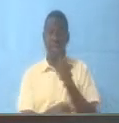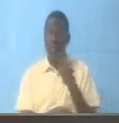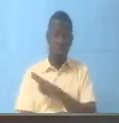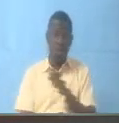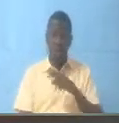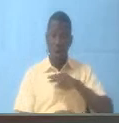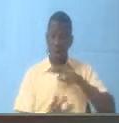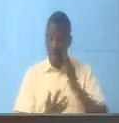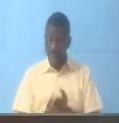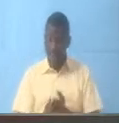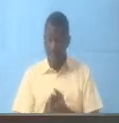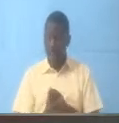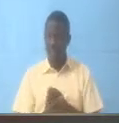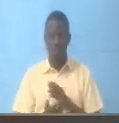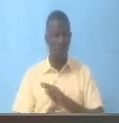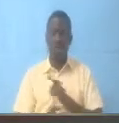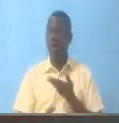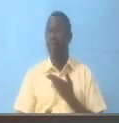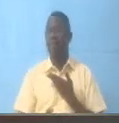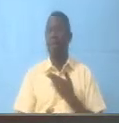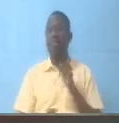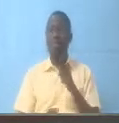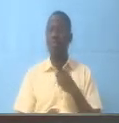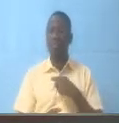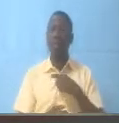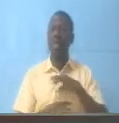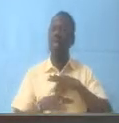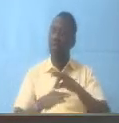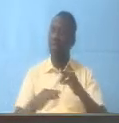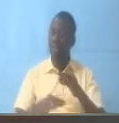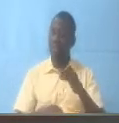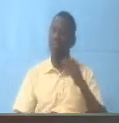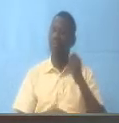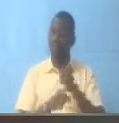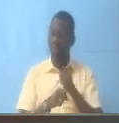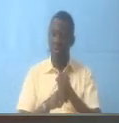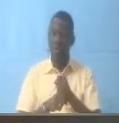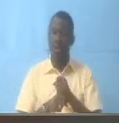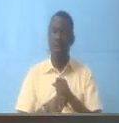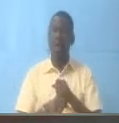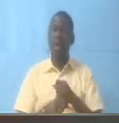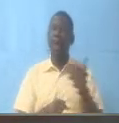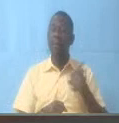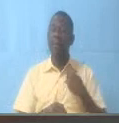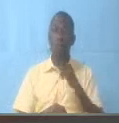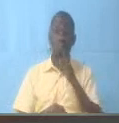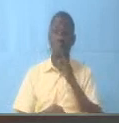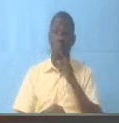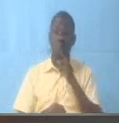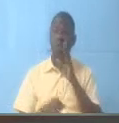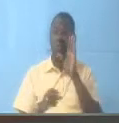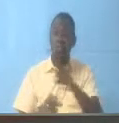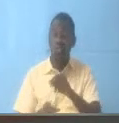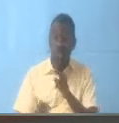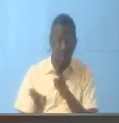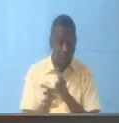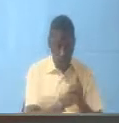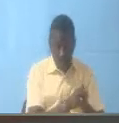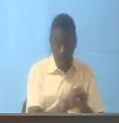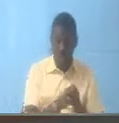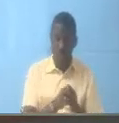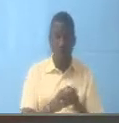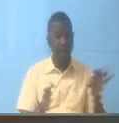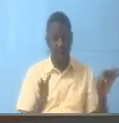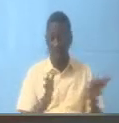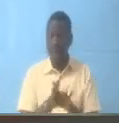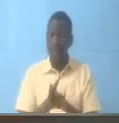But we were interested in ensuring that those who did the shooting were fixed with the liability. Buñ óoloo kooku